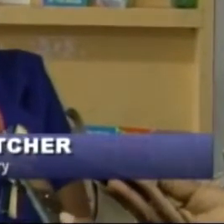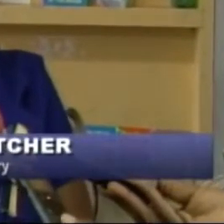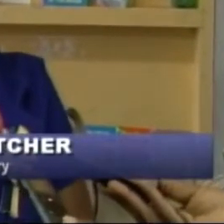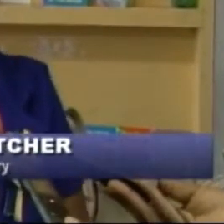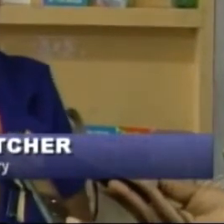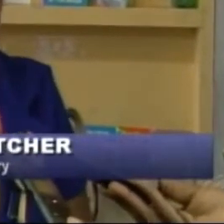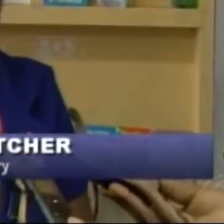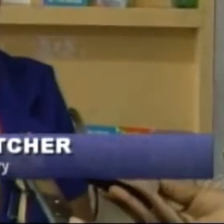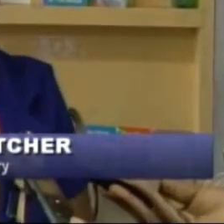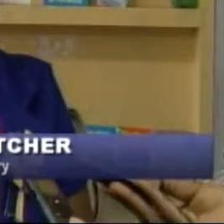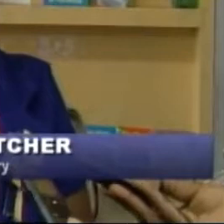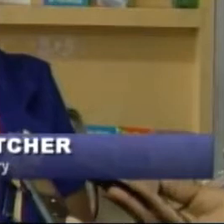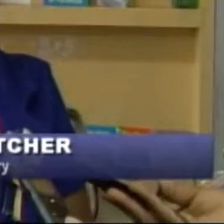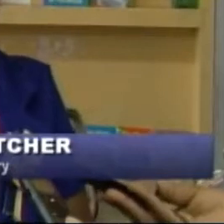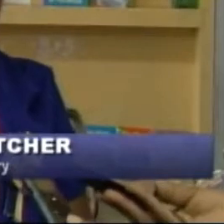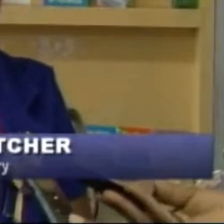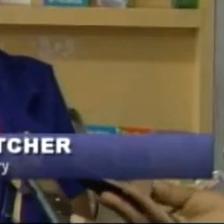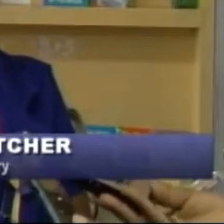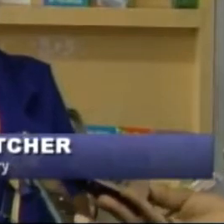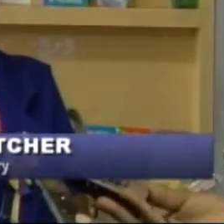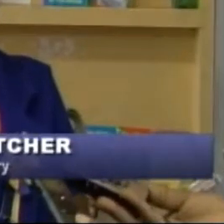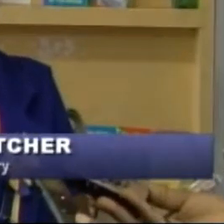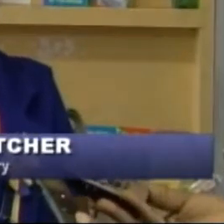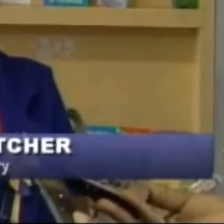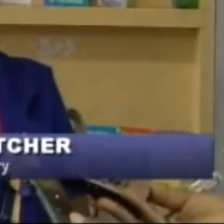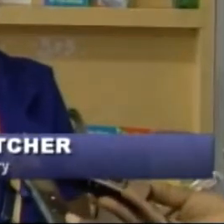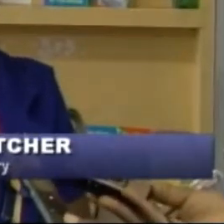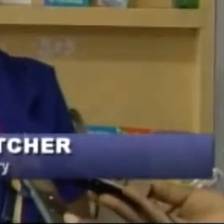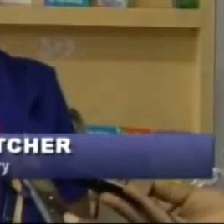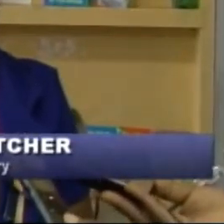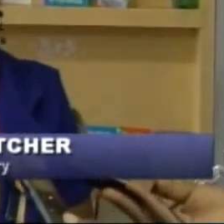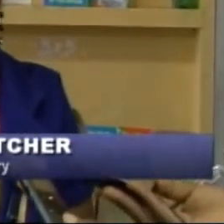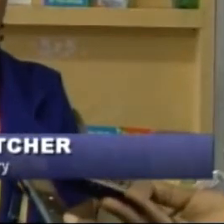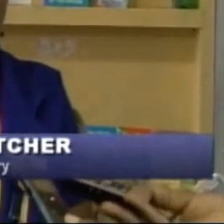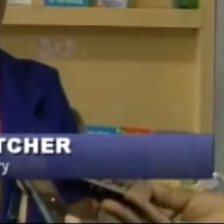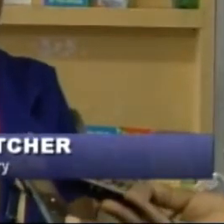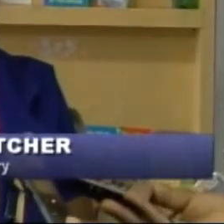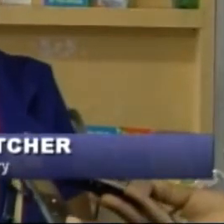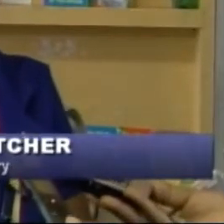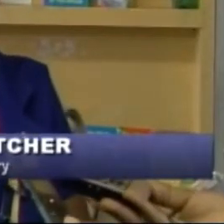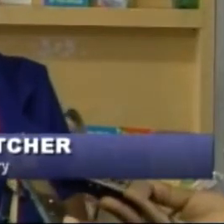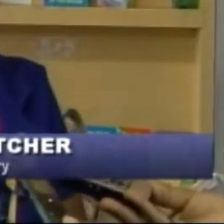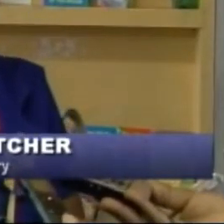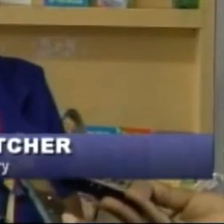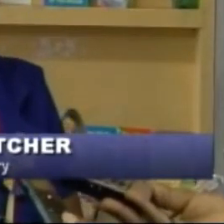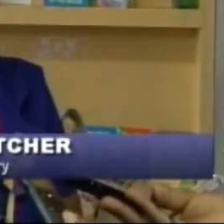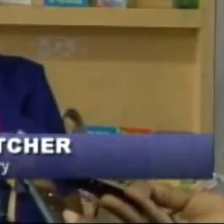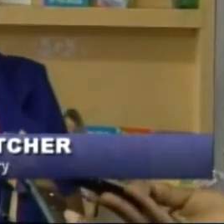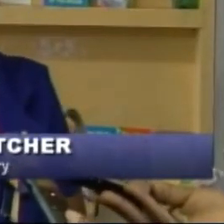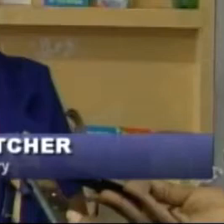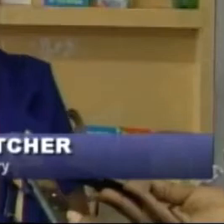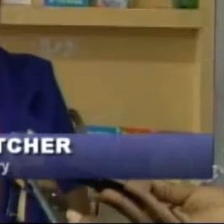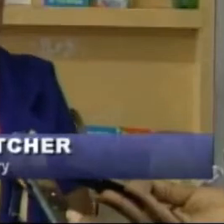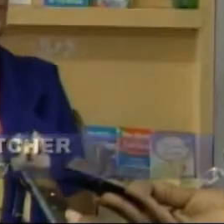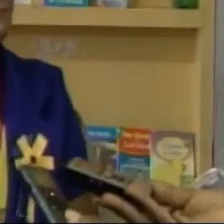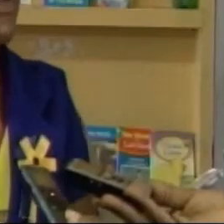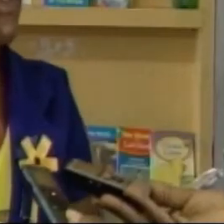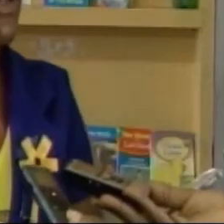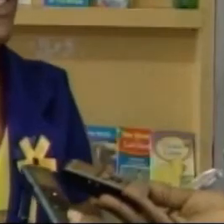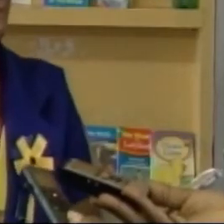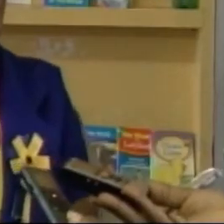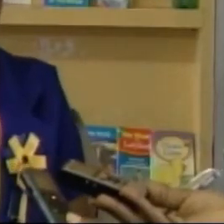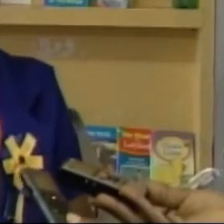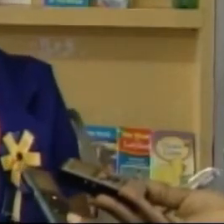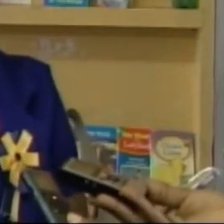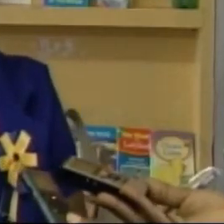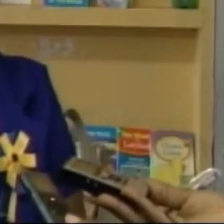the basics and the normal day-to-day activities where we have usual books, usual stories, and they have to go home and read